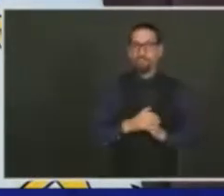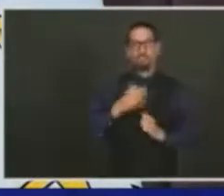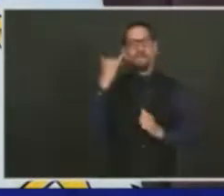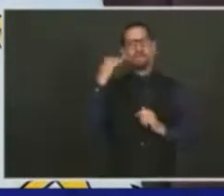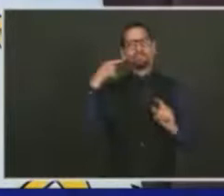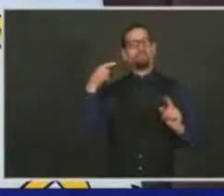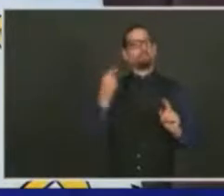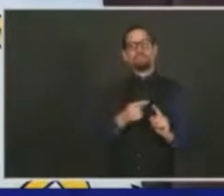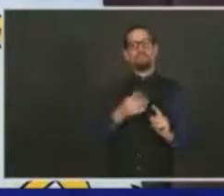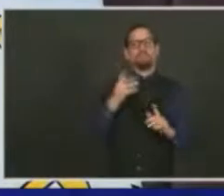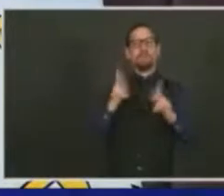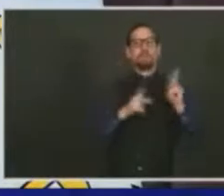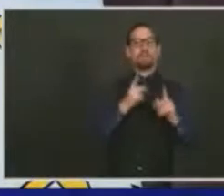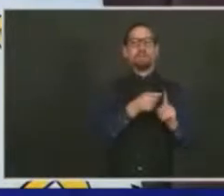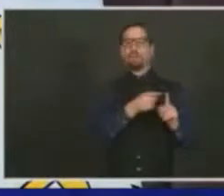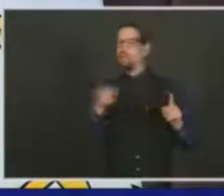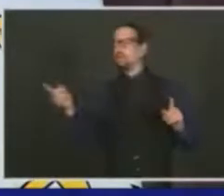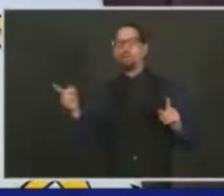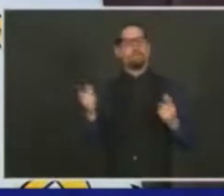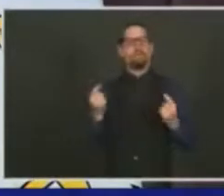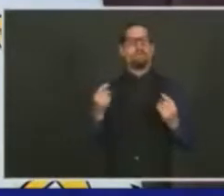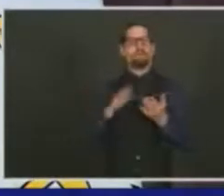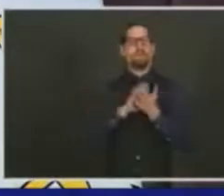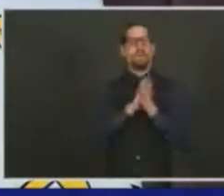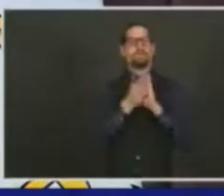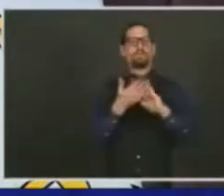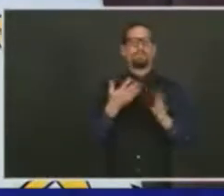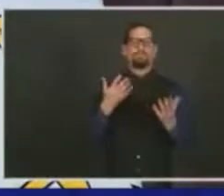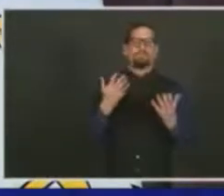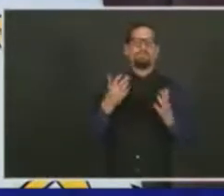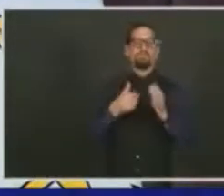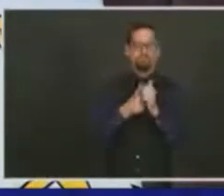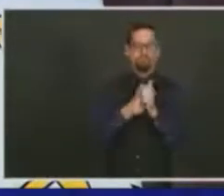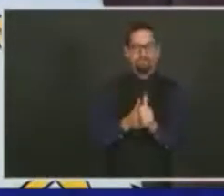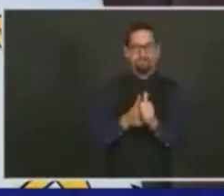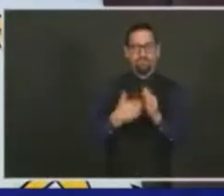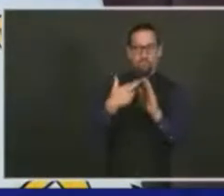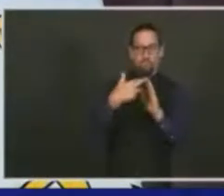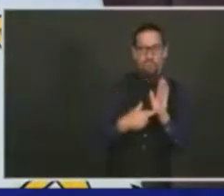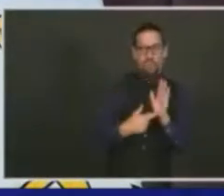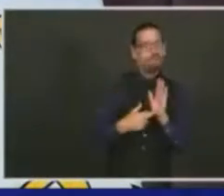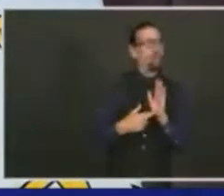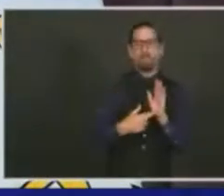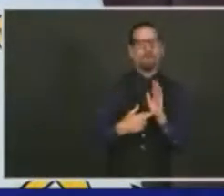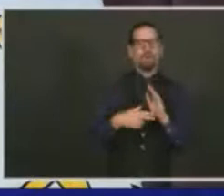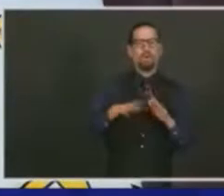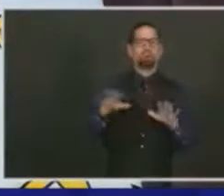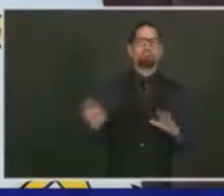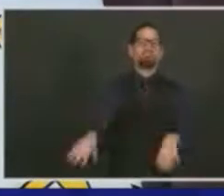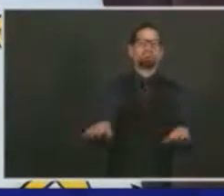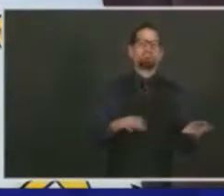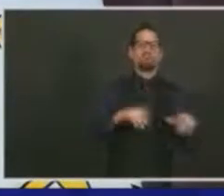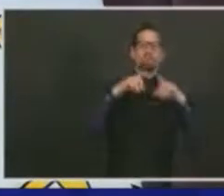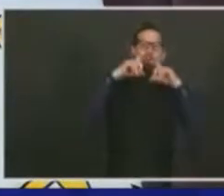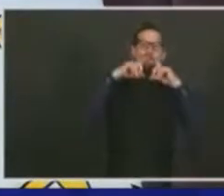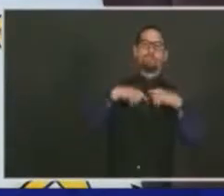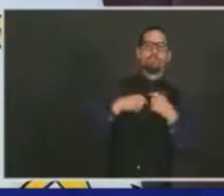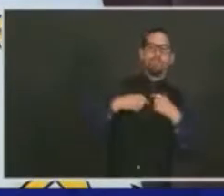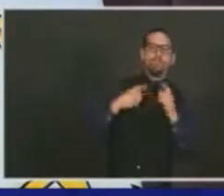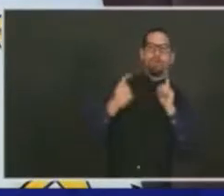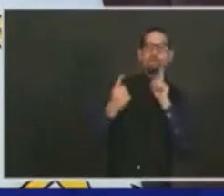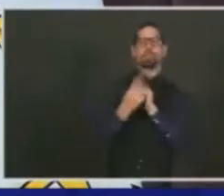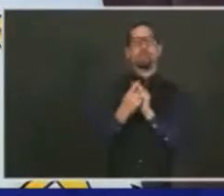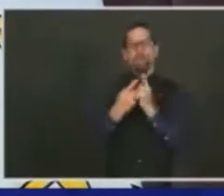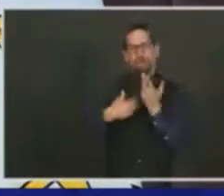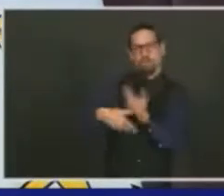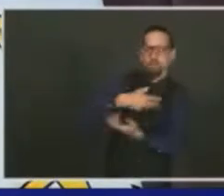informal, unstructured settings. We can make that change, heed the data and the studies that show us that difference. We can